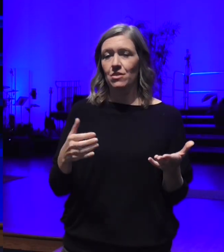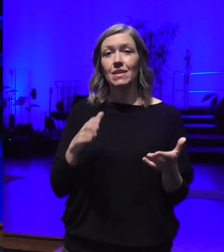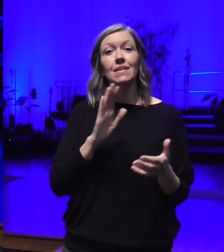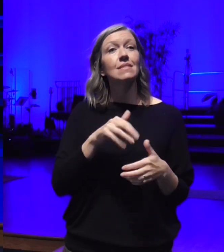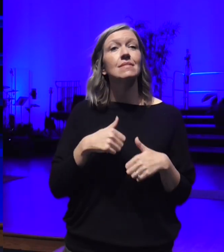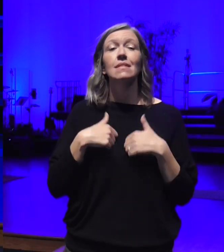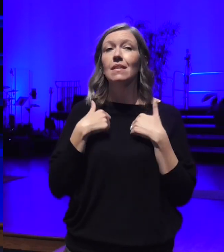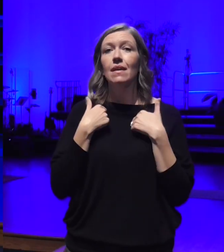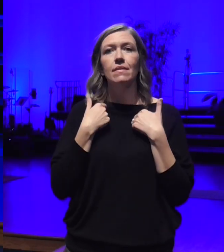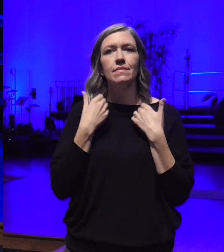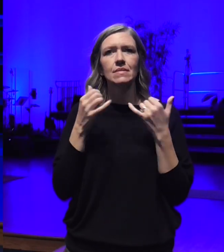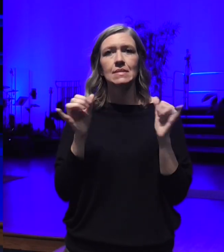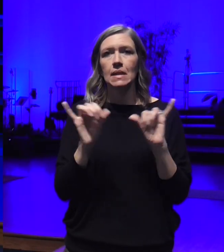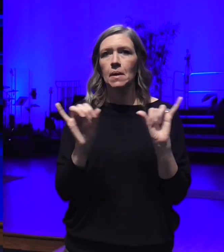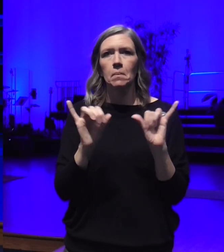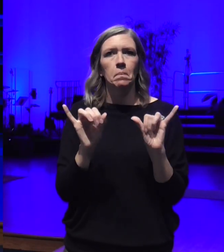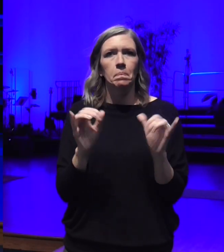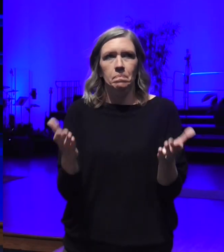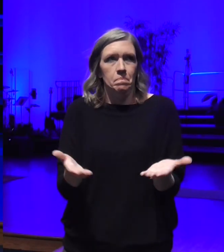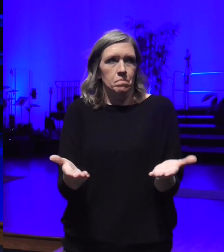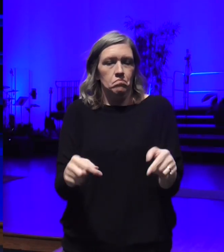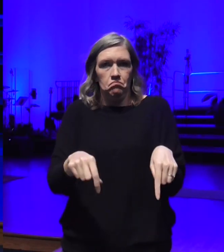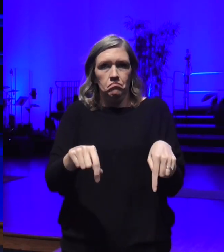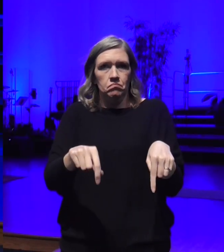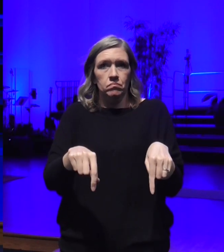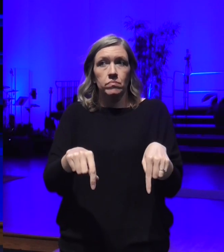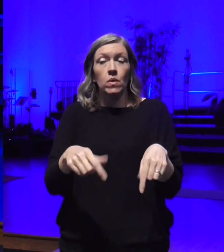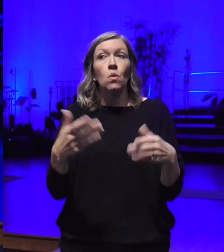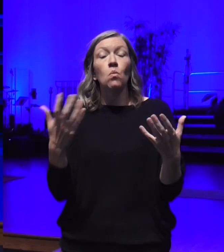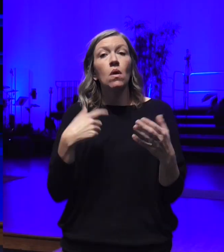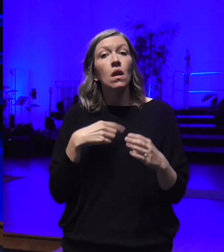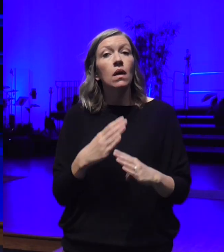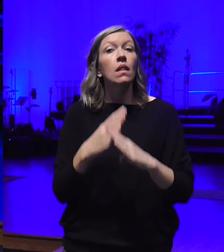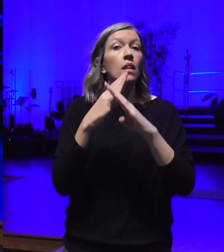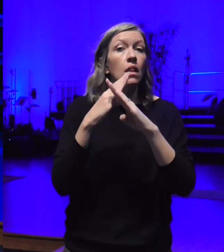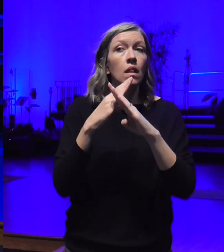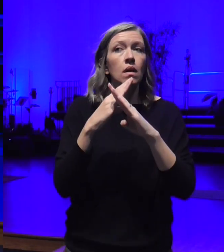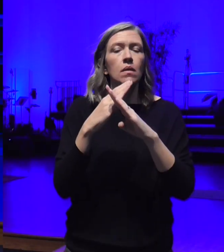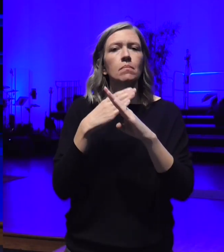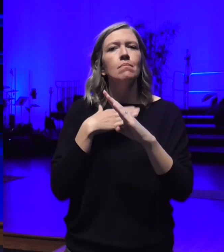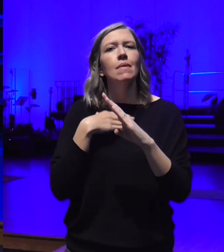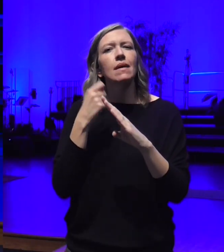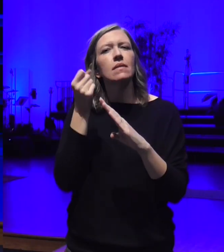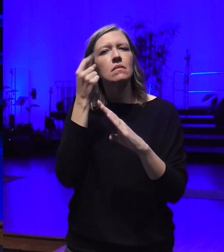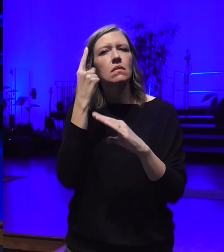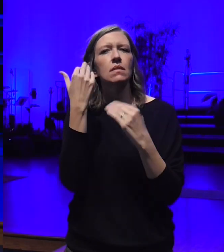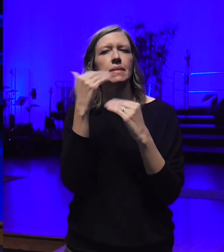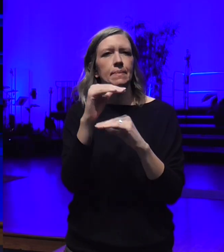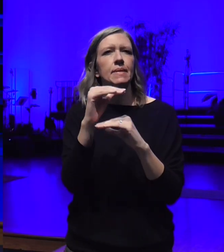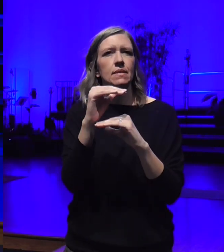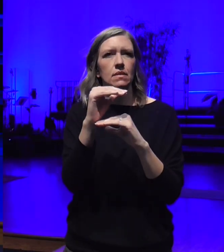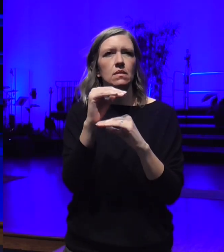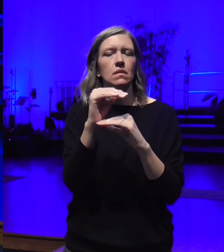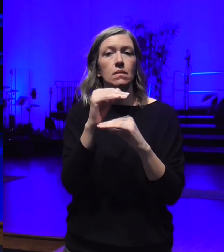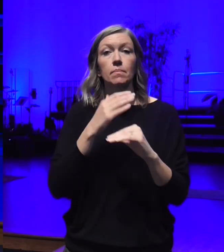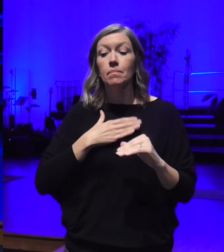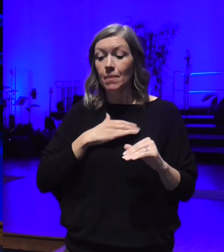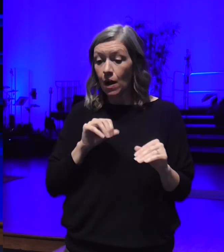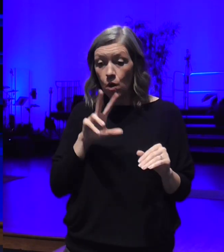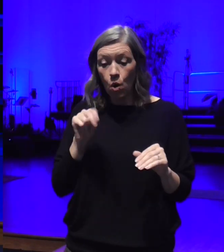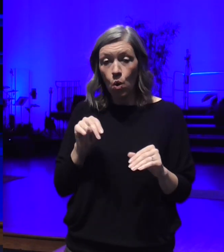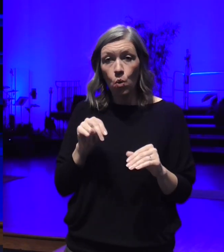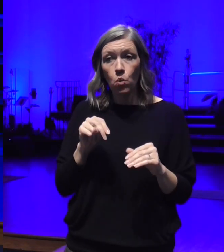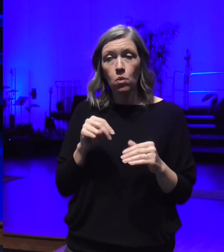is just as present. What gets in the way? My limited understanding. My